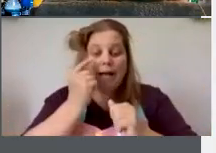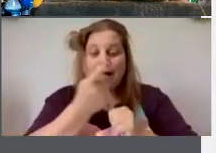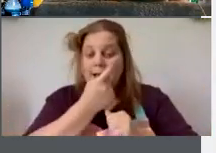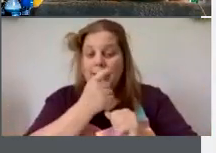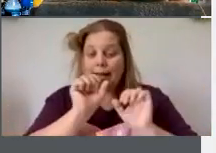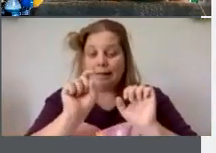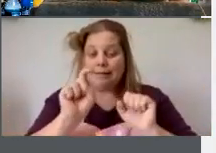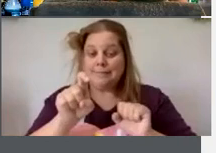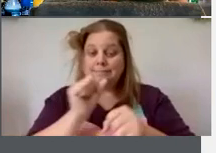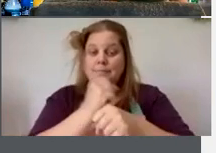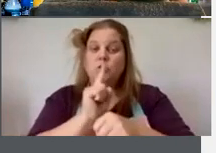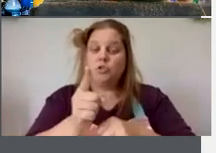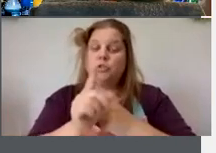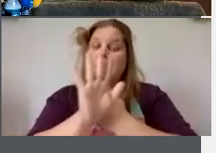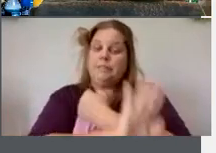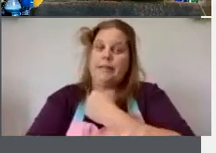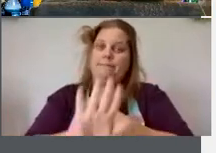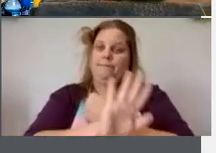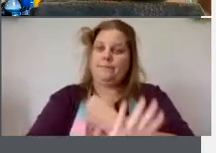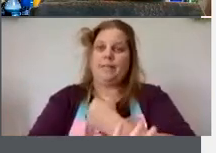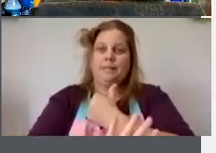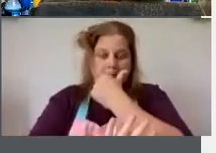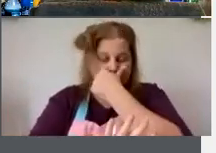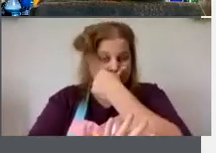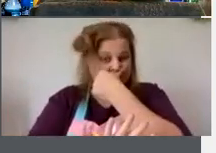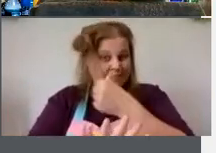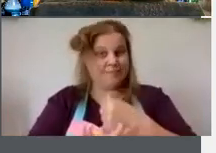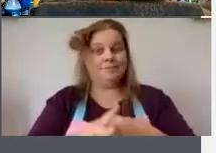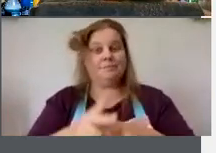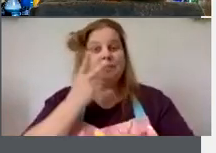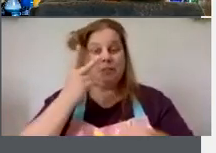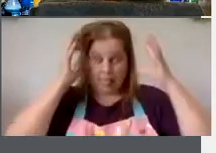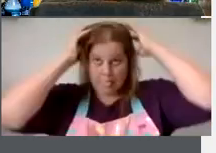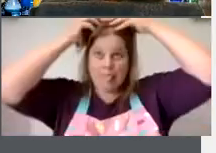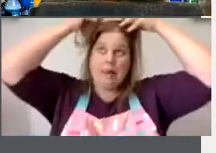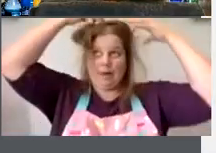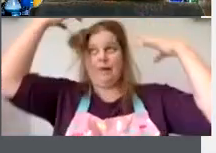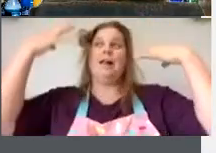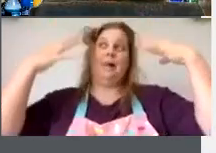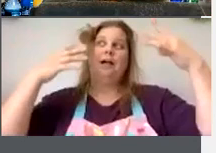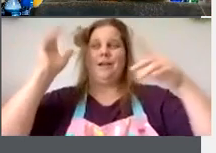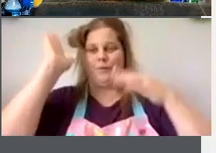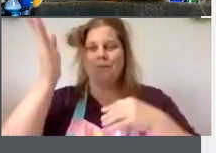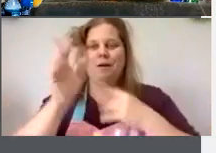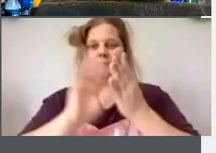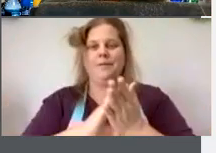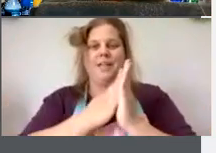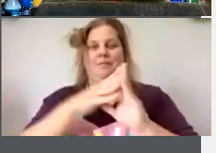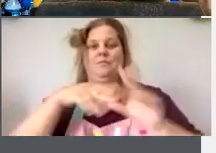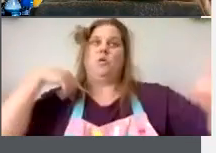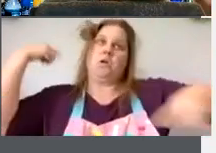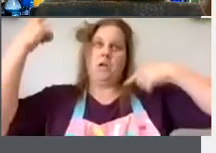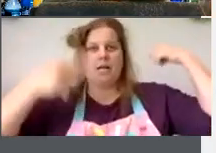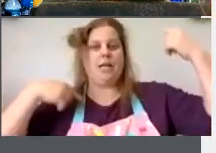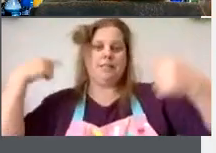that they're safe, because you saw the hair earlier, it's going to get crazy, and we need to make sure